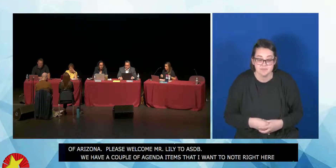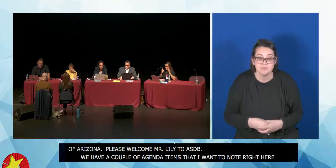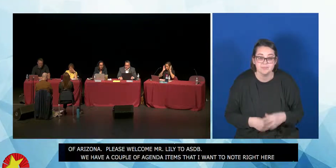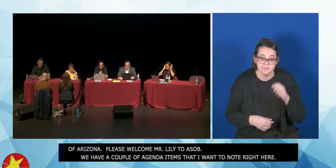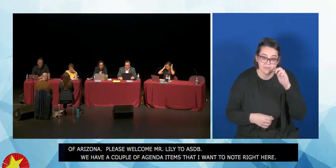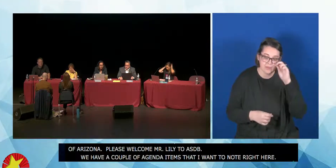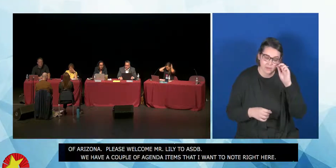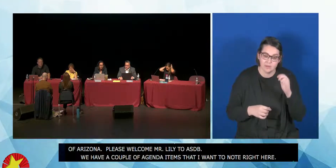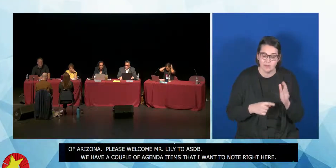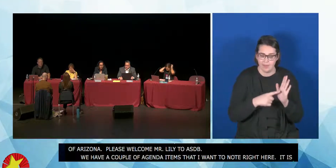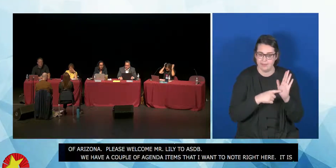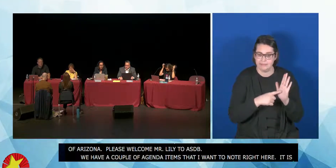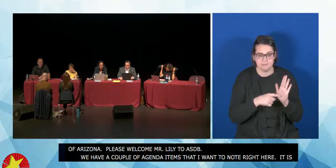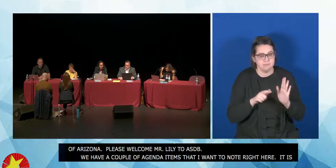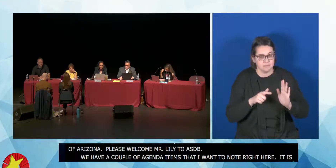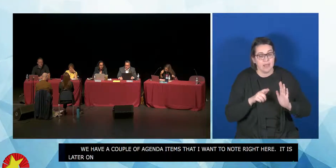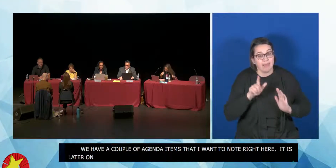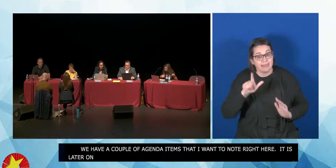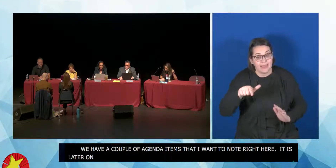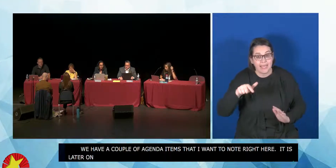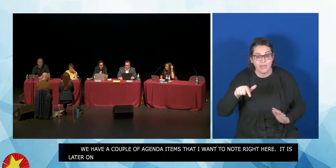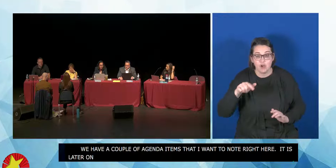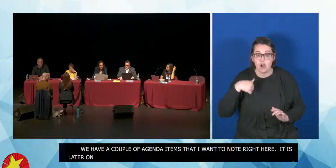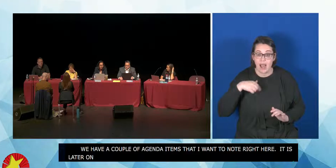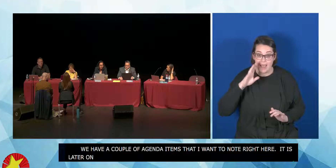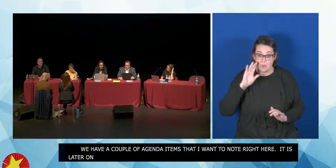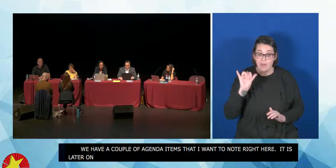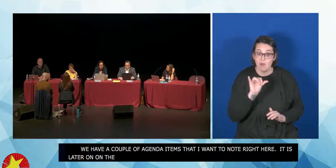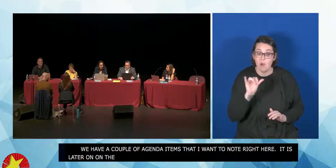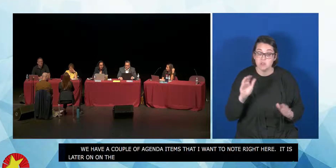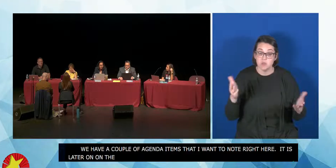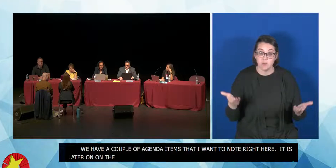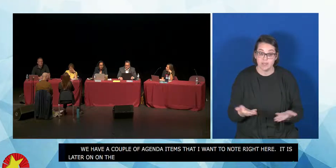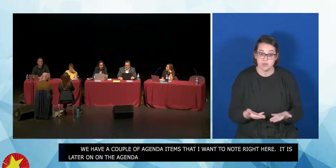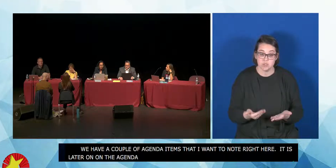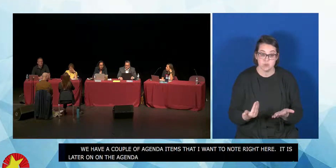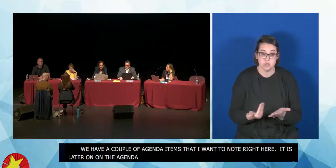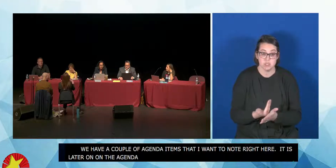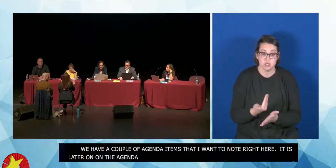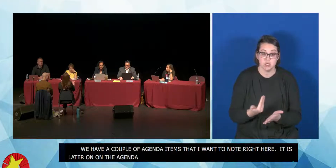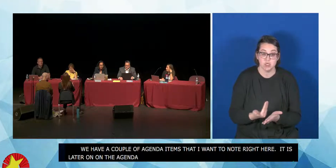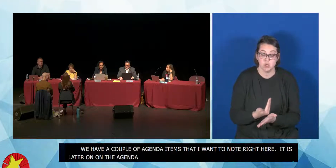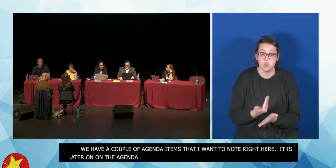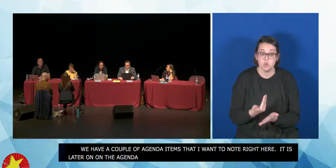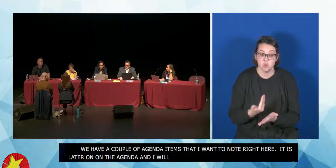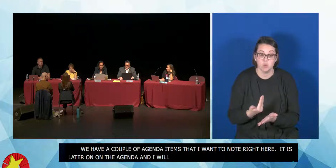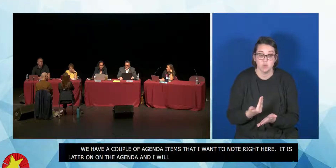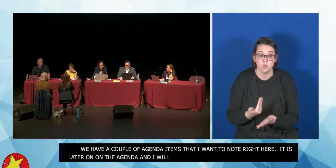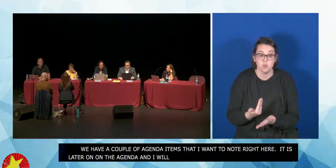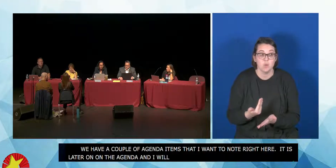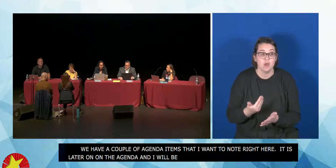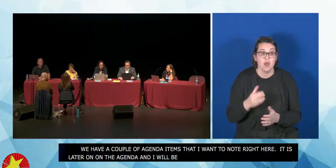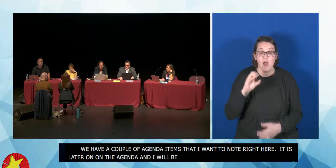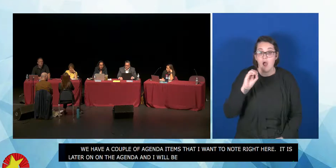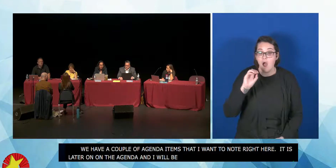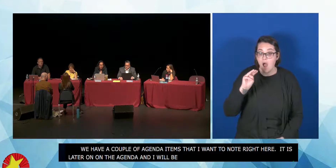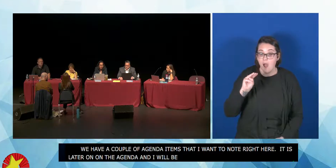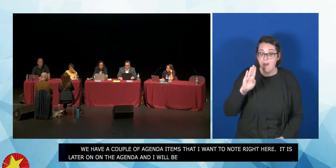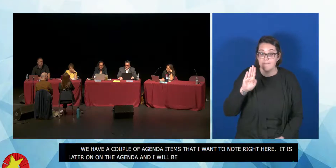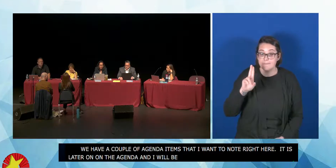agenda, I will also be introducing the new ombudsperson, Ms. Donna